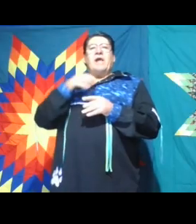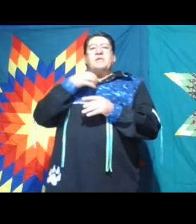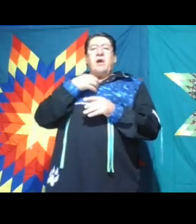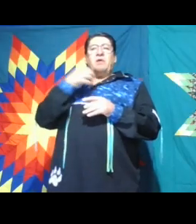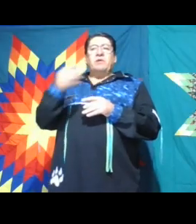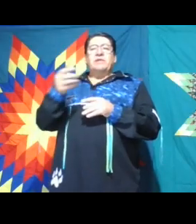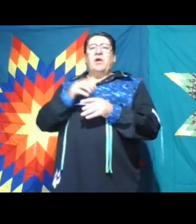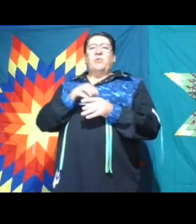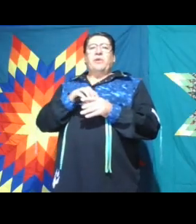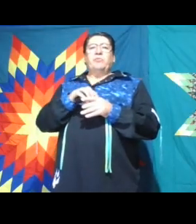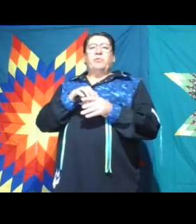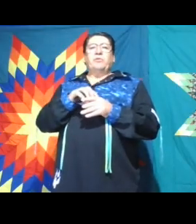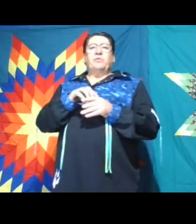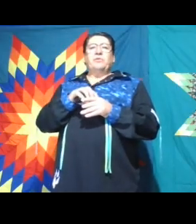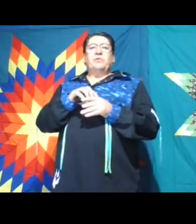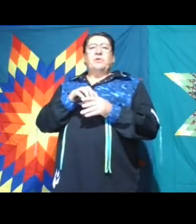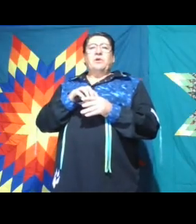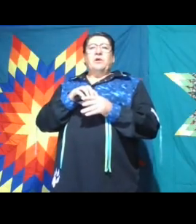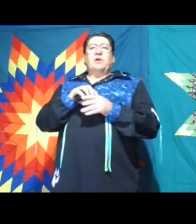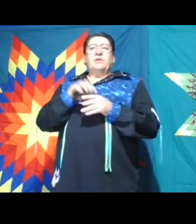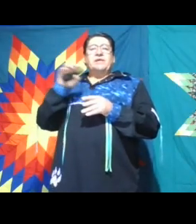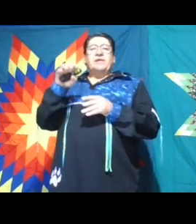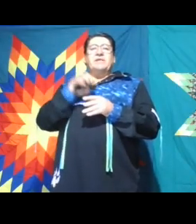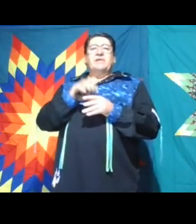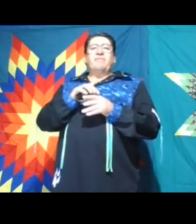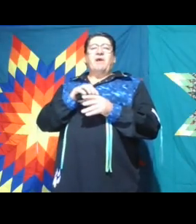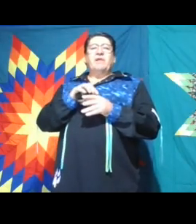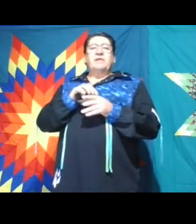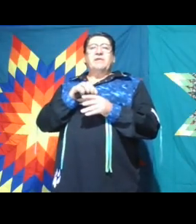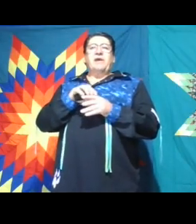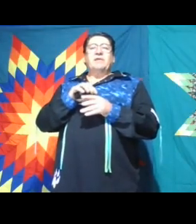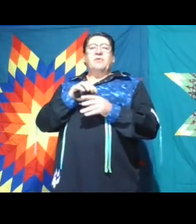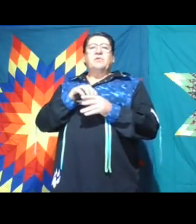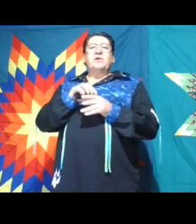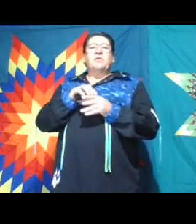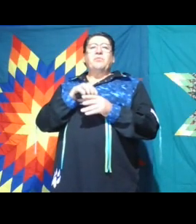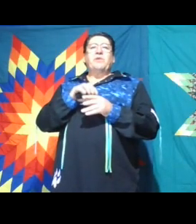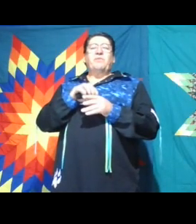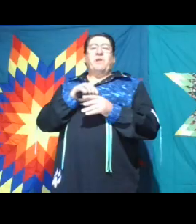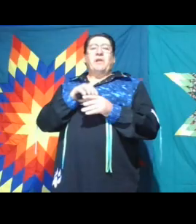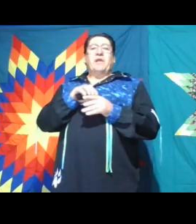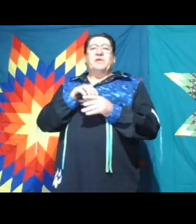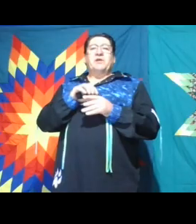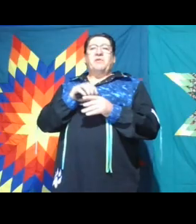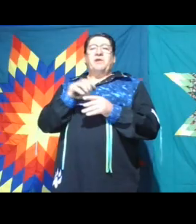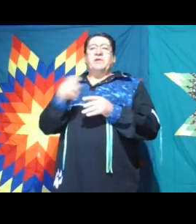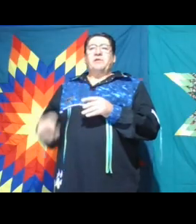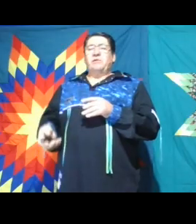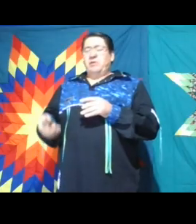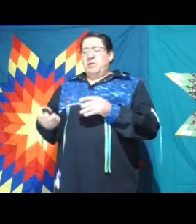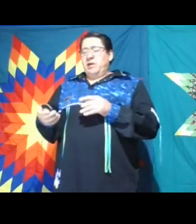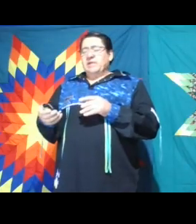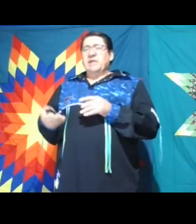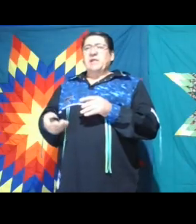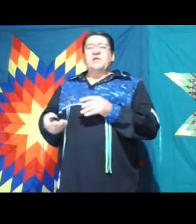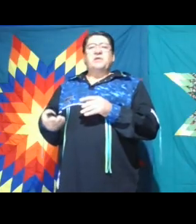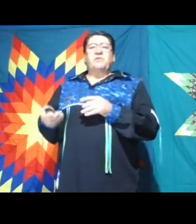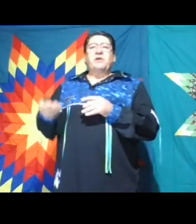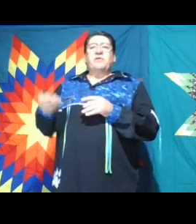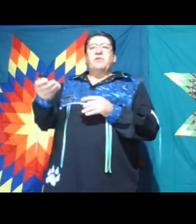And that's what I always tell people. Success defines success. Who's it going to be for the next generation? As